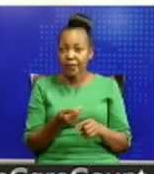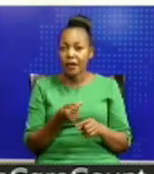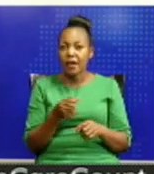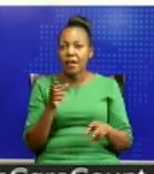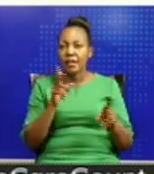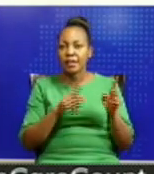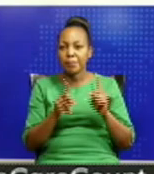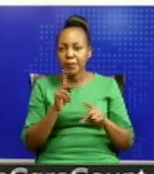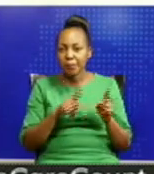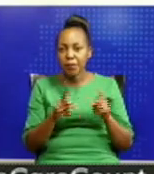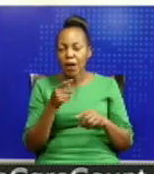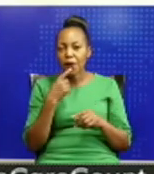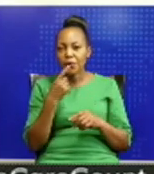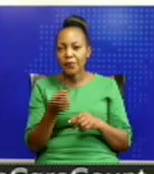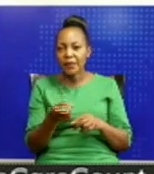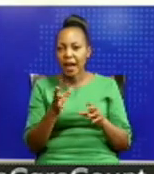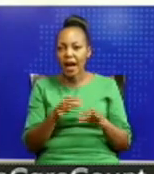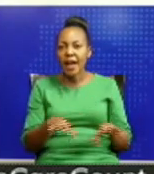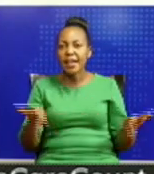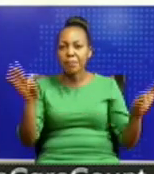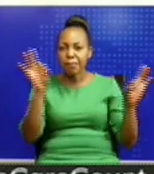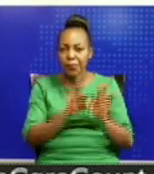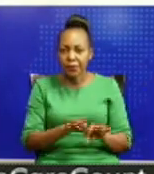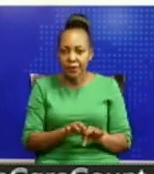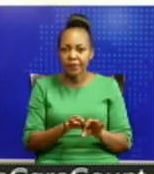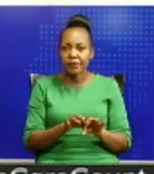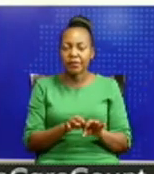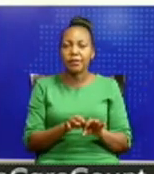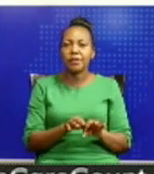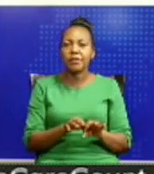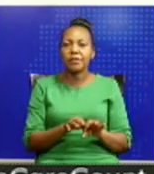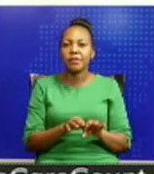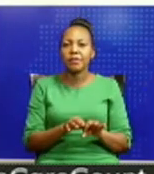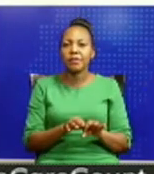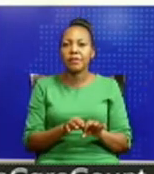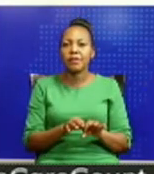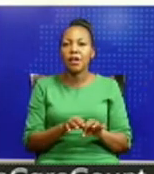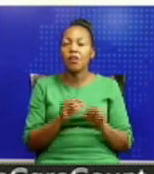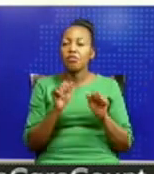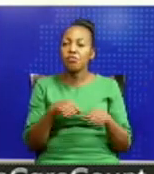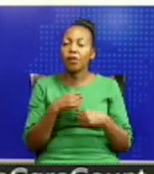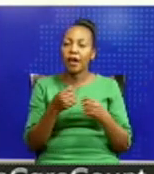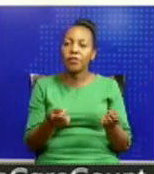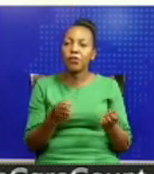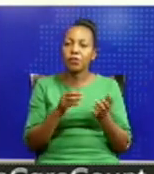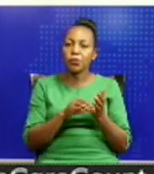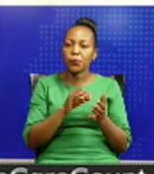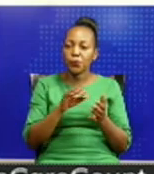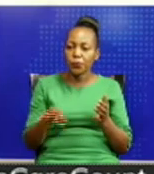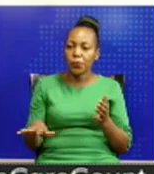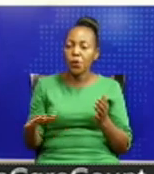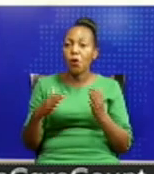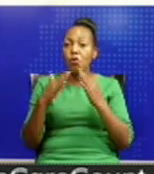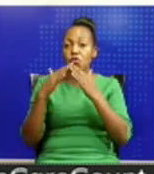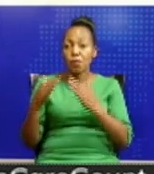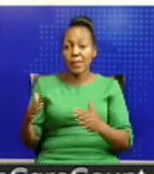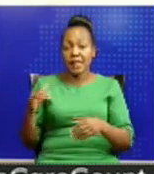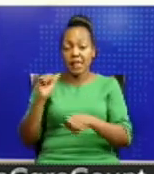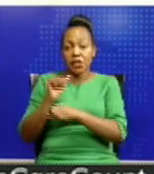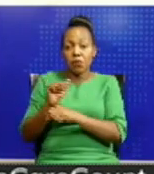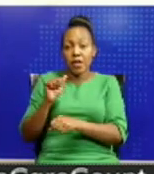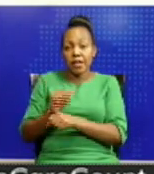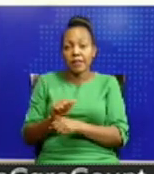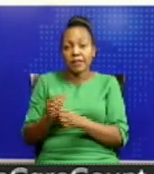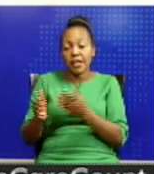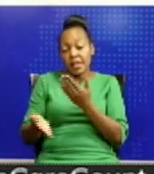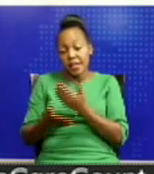the people I would term as essentials, there is no way I would leave out those people that take care